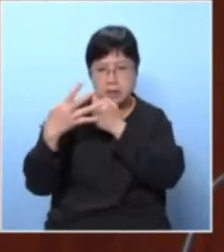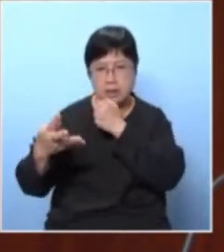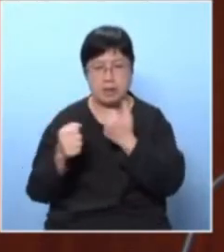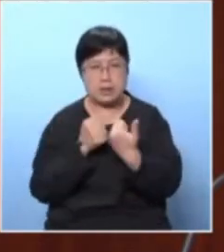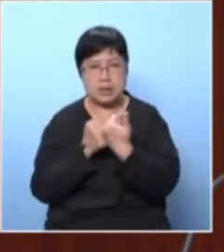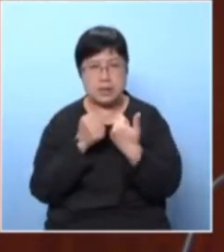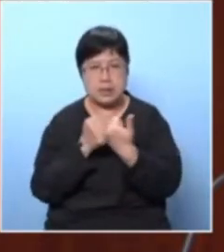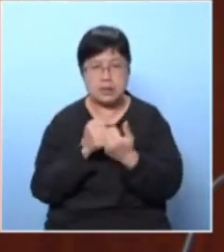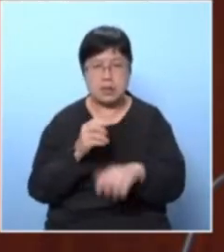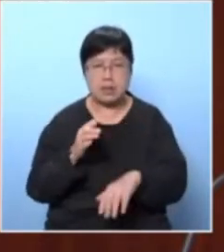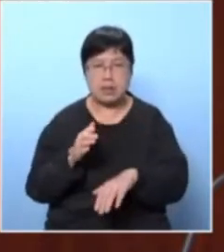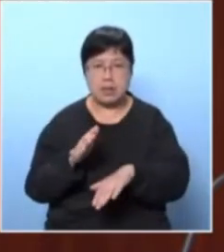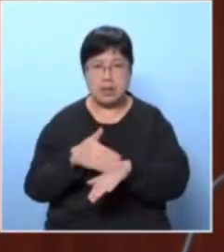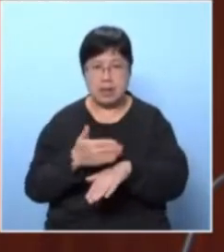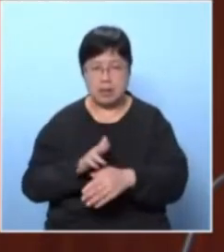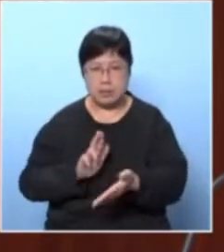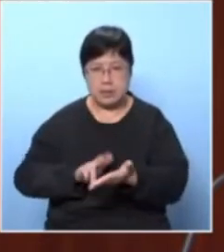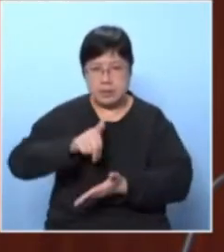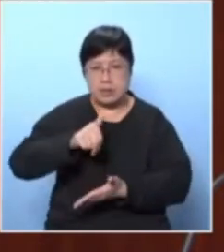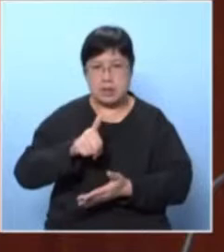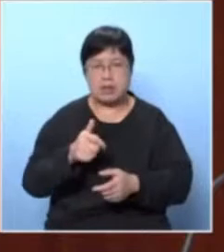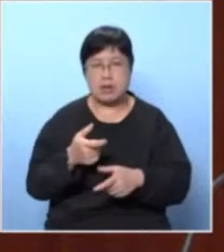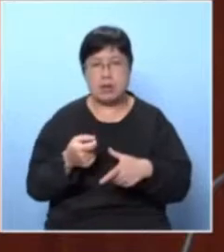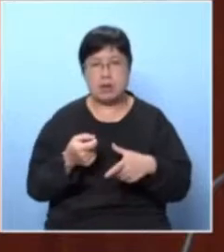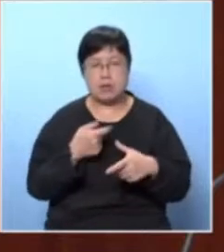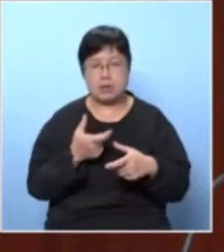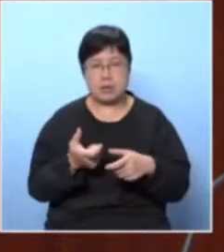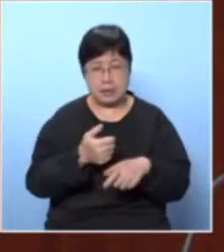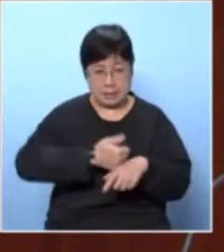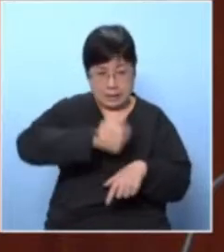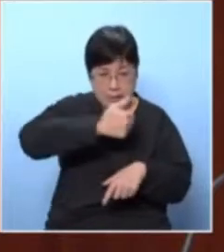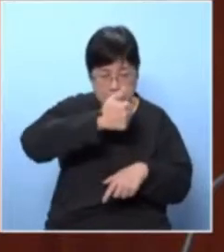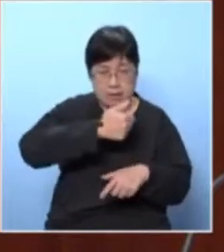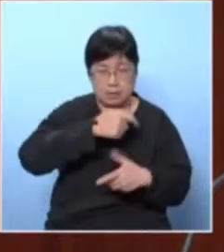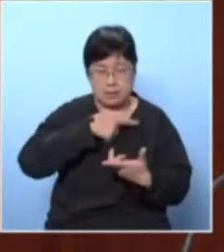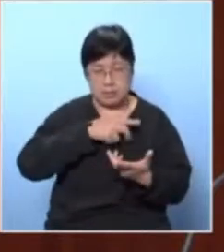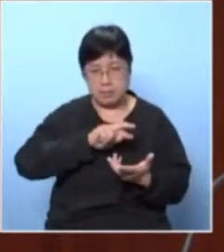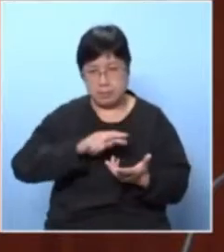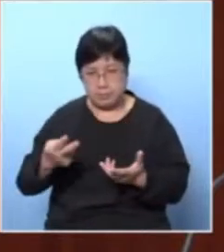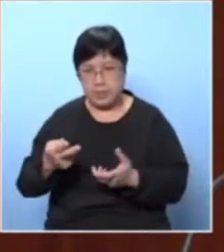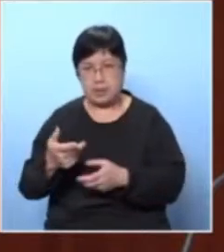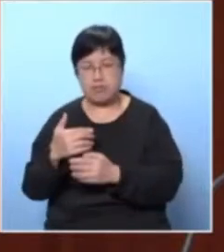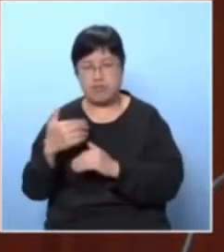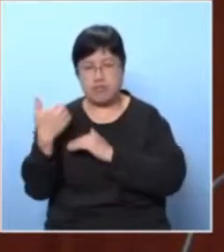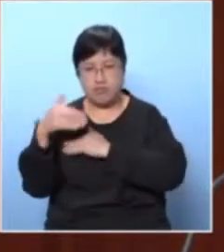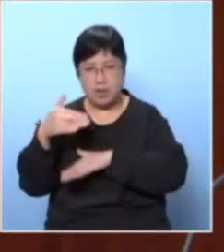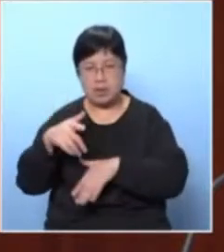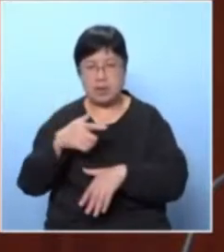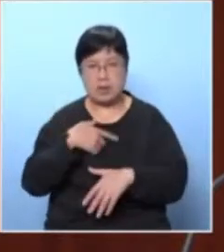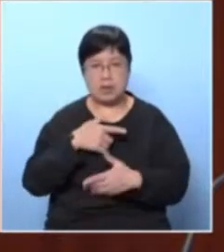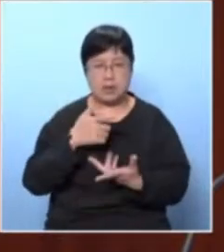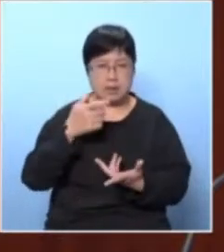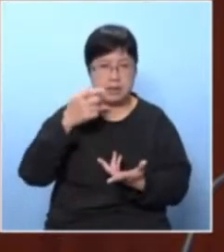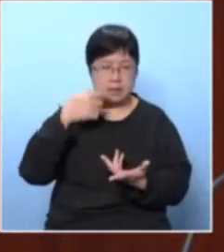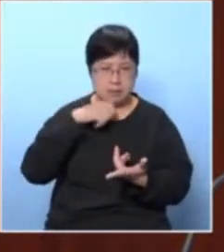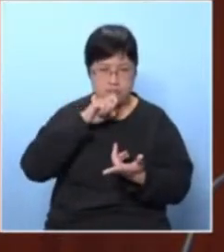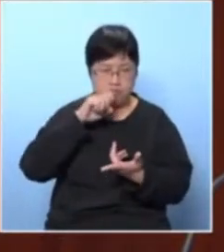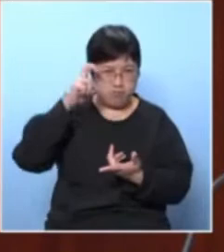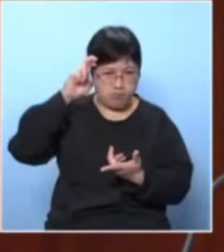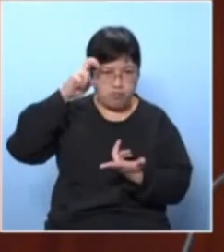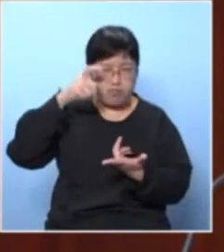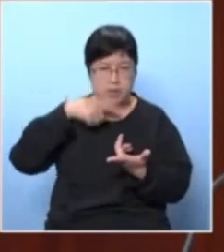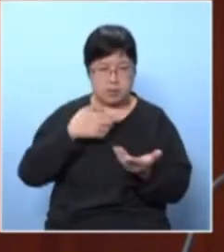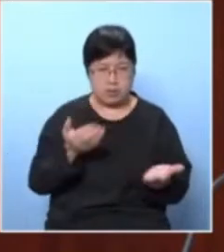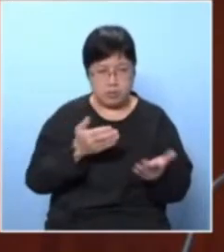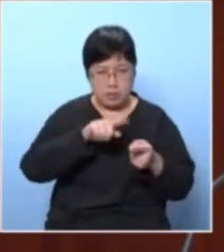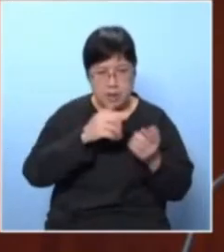4. Support transformation of R&D outcomes from startups. The Research, Academic and Industry Sectors 1+